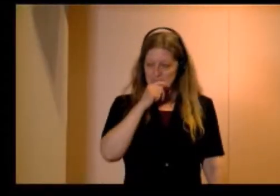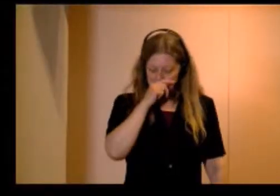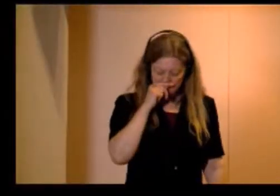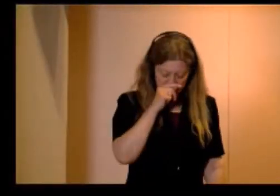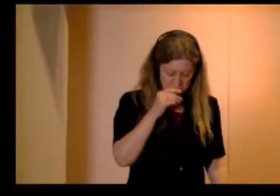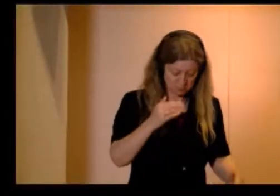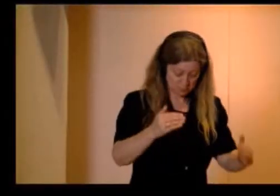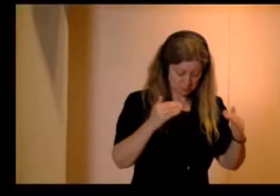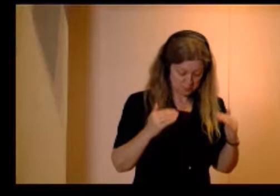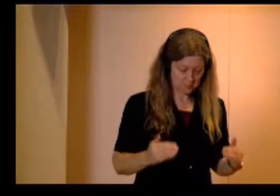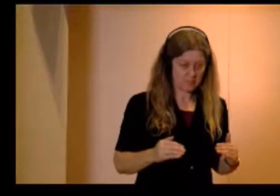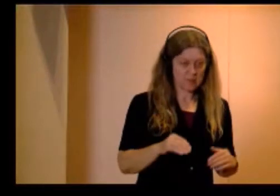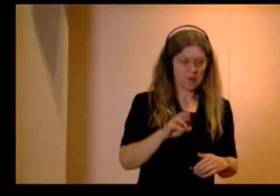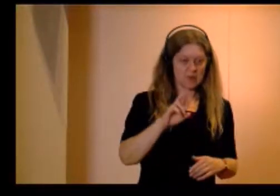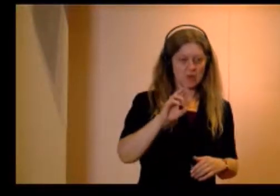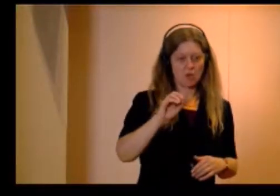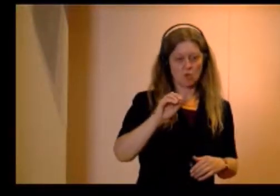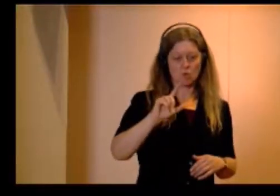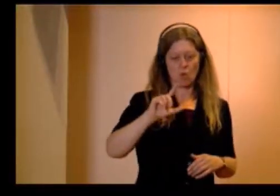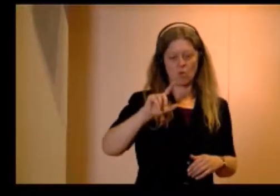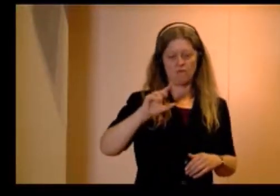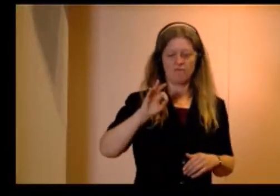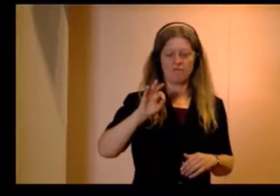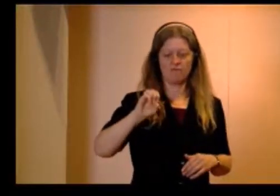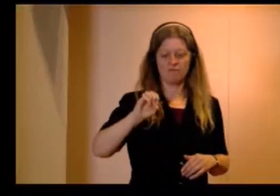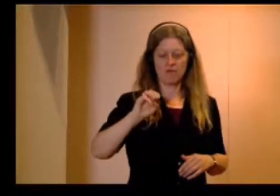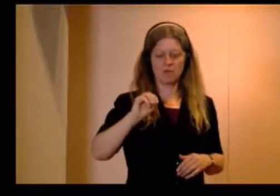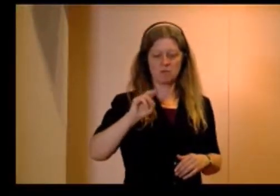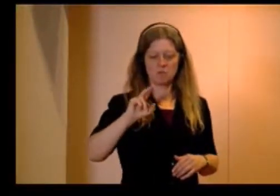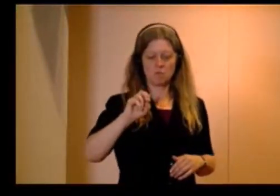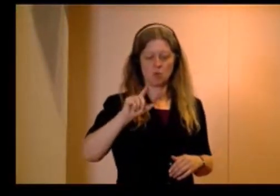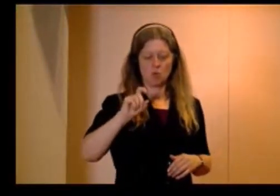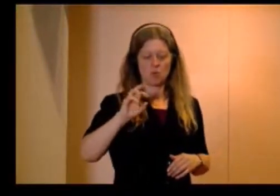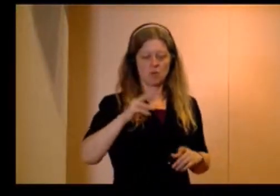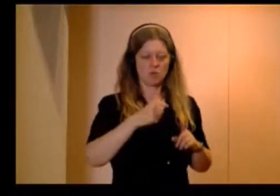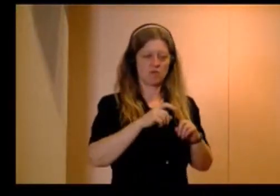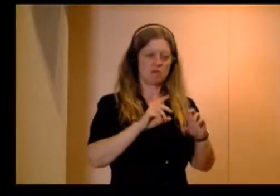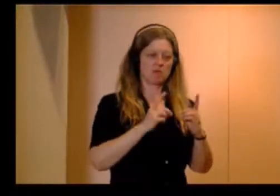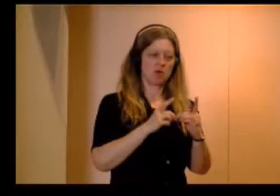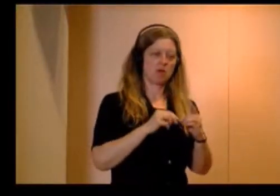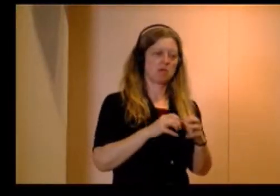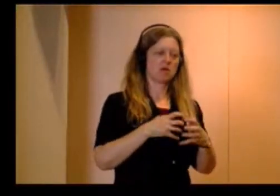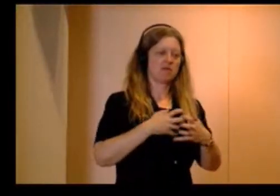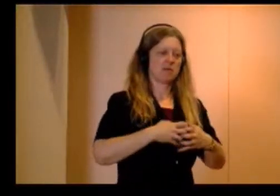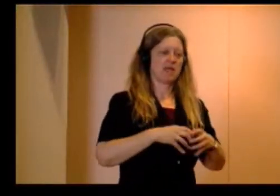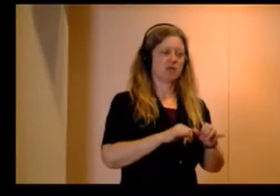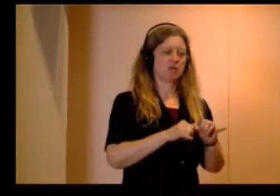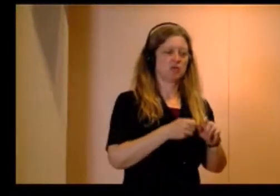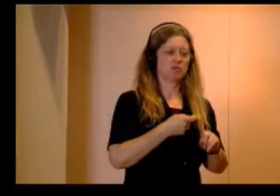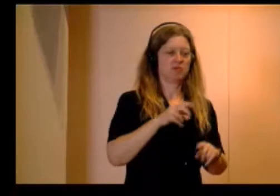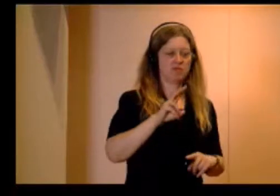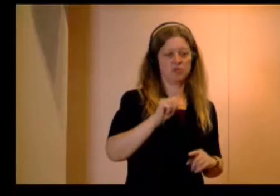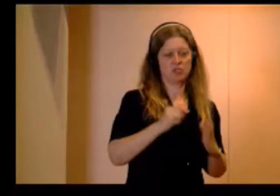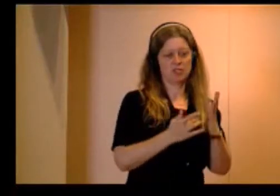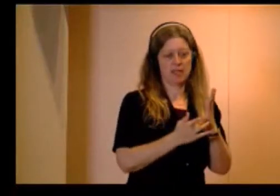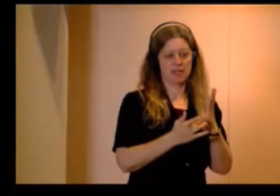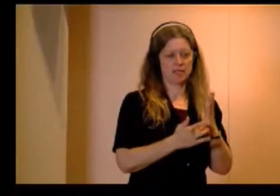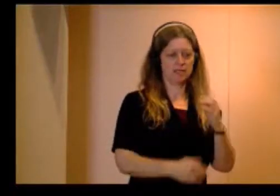So next we have Rolf Mueller from the Department of Mechanical Engineering from Virginia Tech.